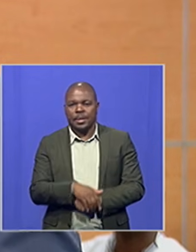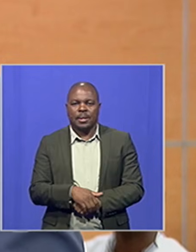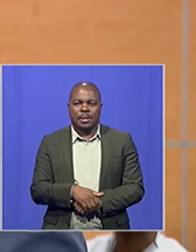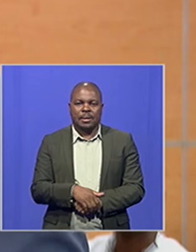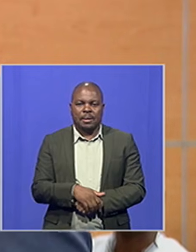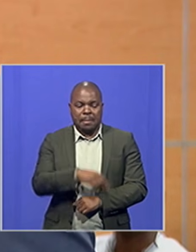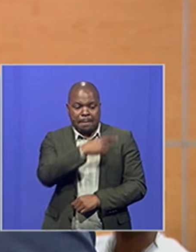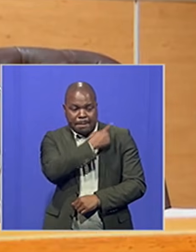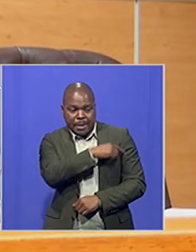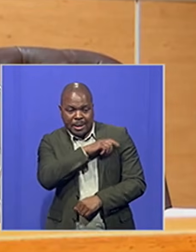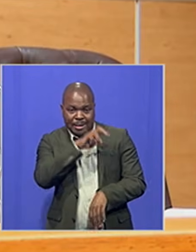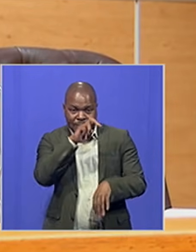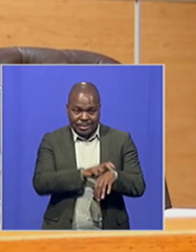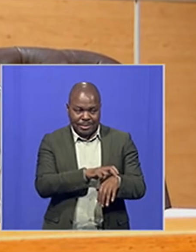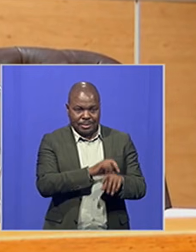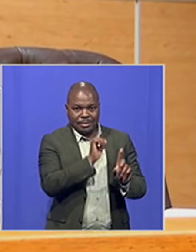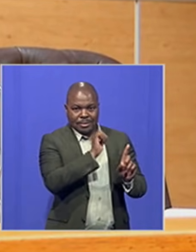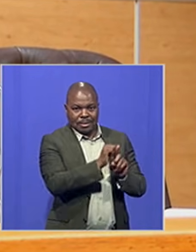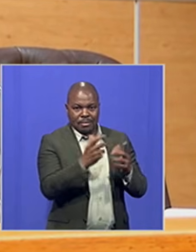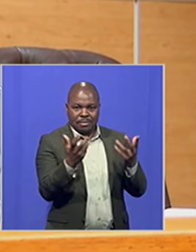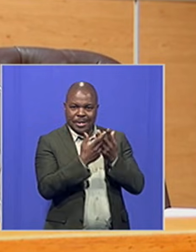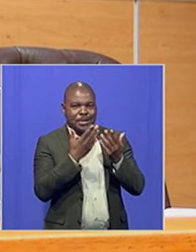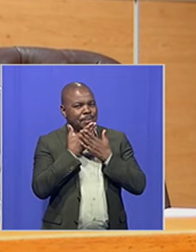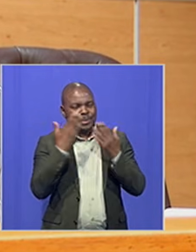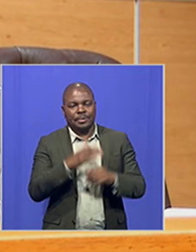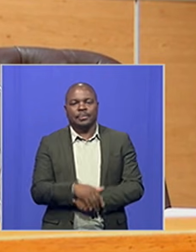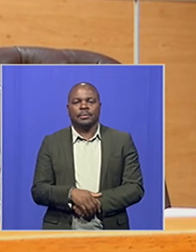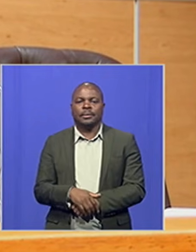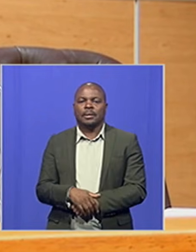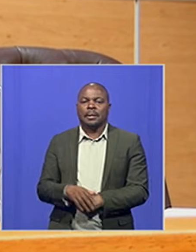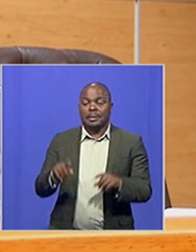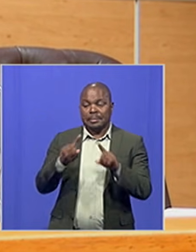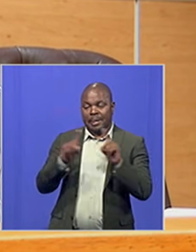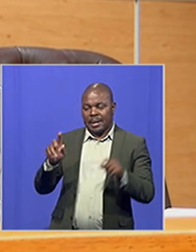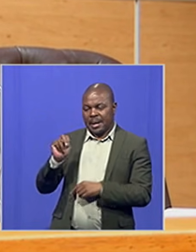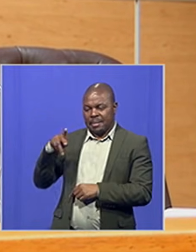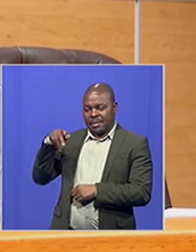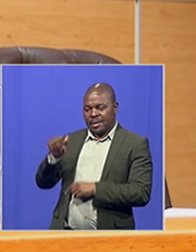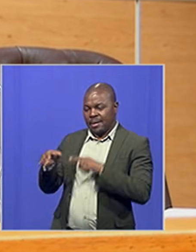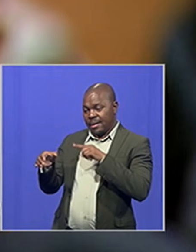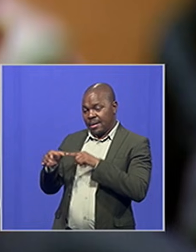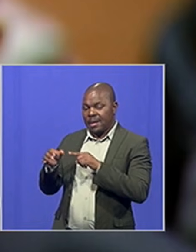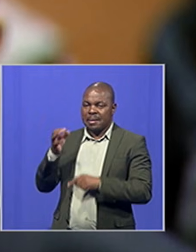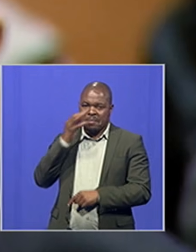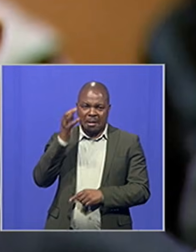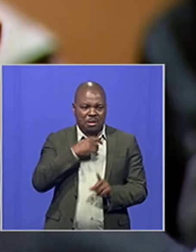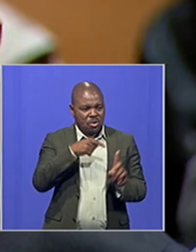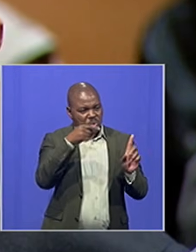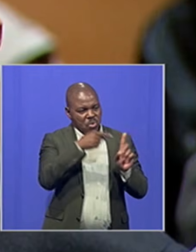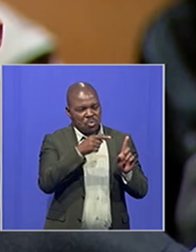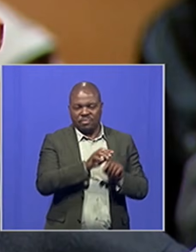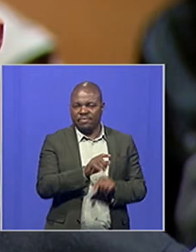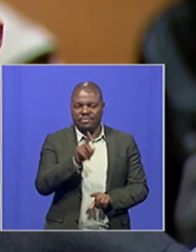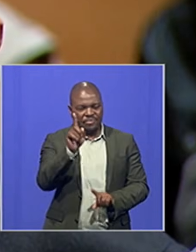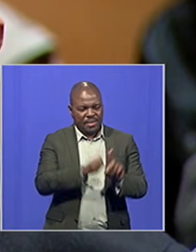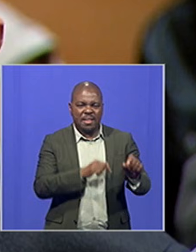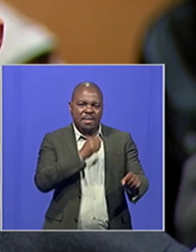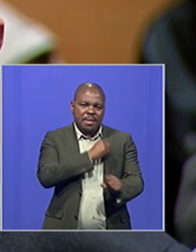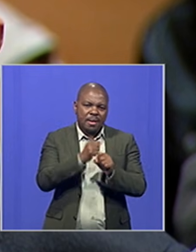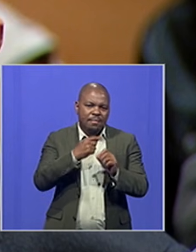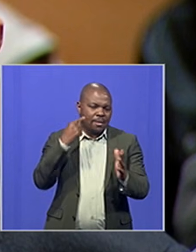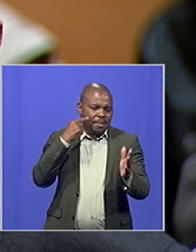for his medical needs. Le fa go le jalo bosekisi bo ngangile gore molatofadiwa o reteletswe ke go neela bopaki